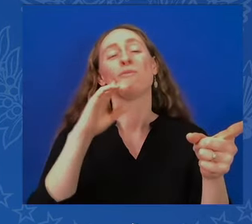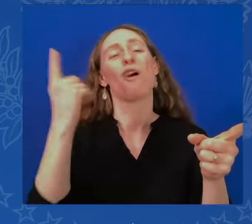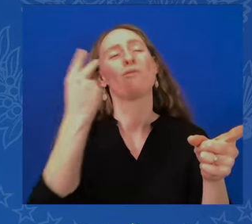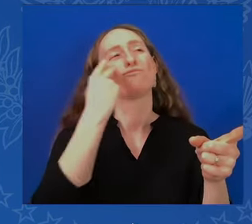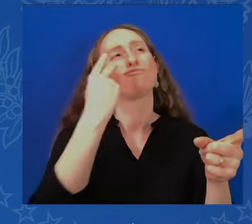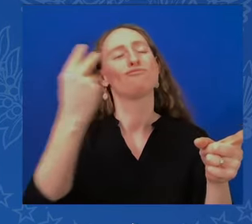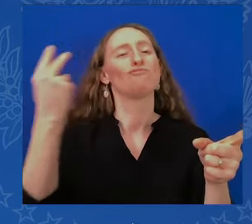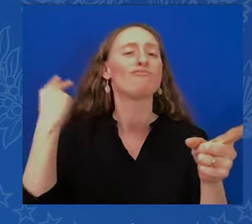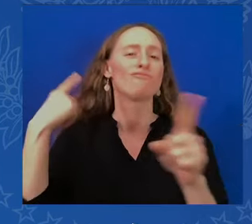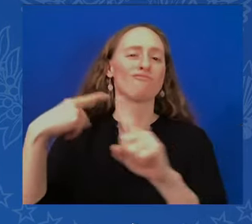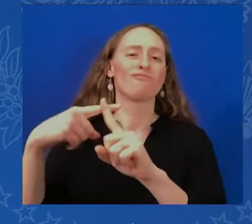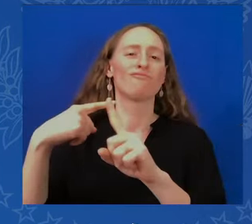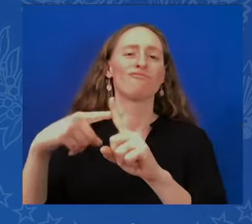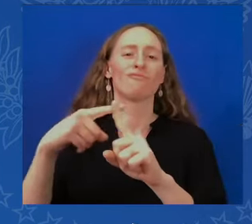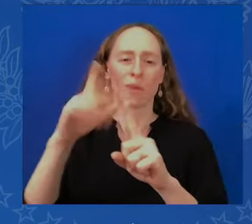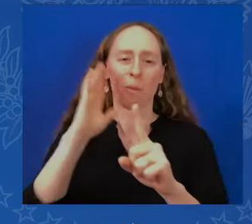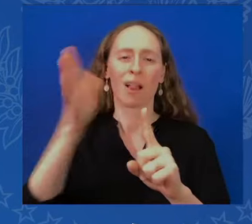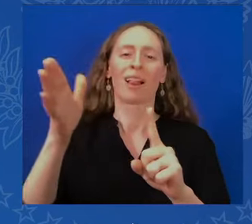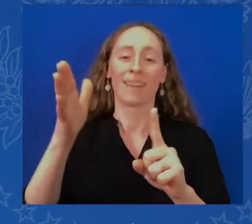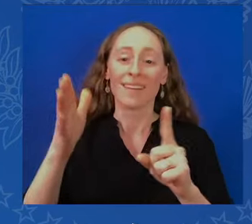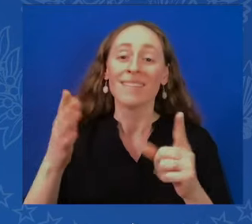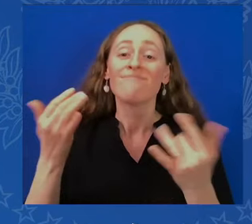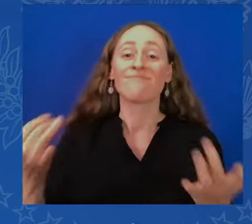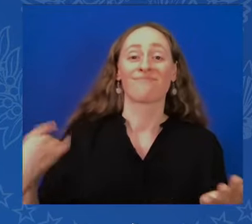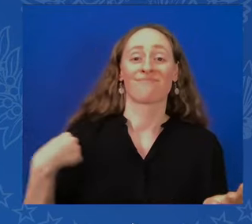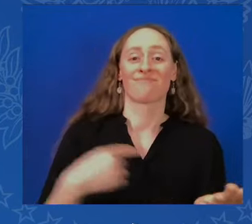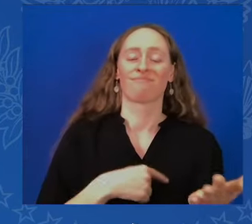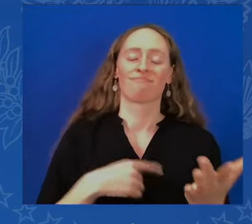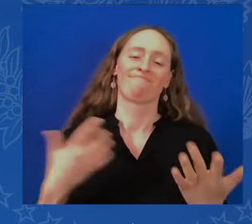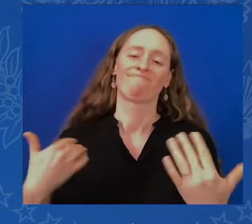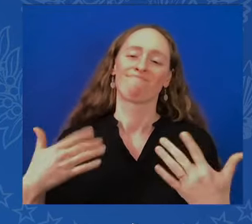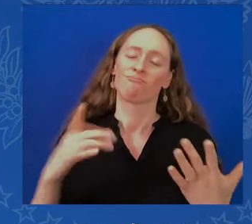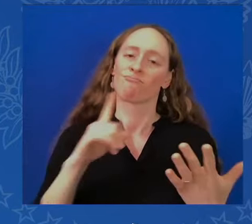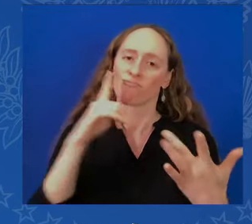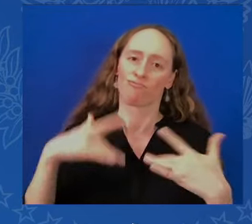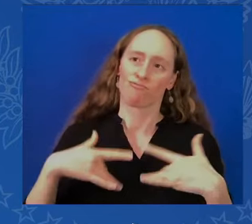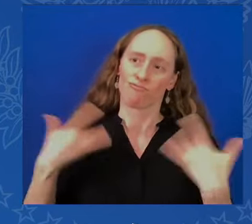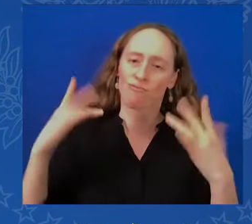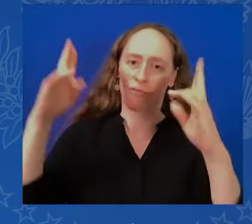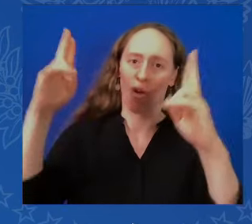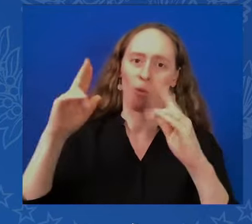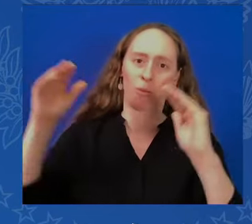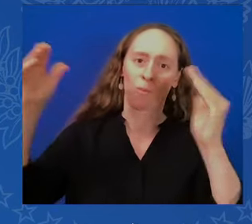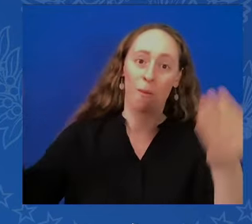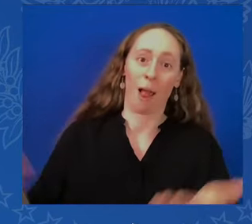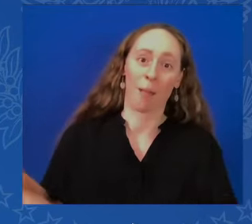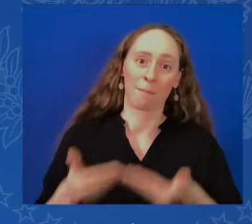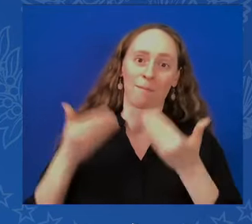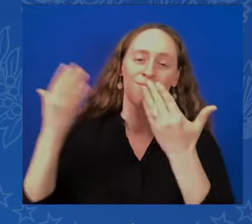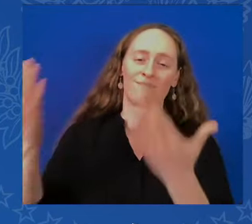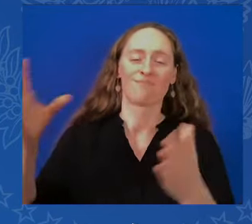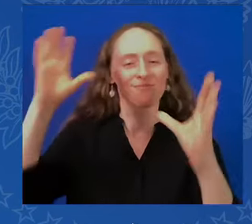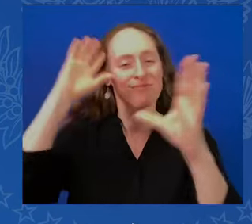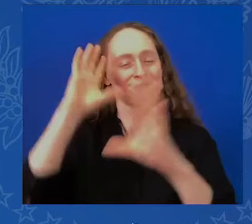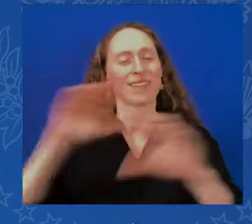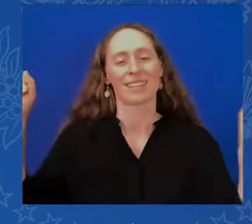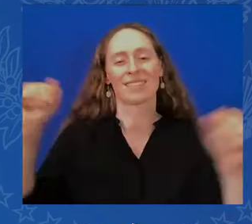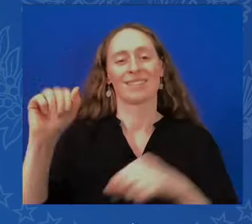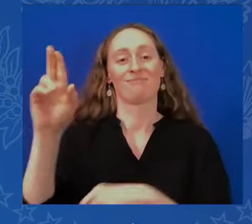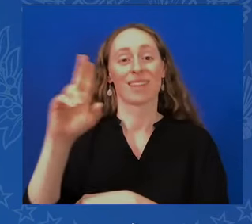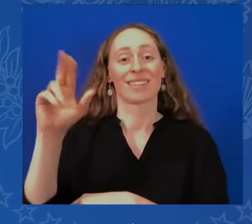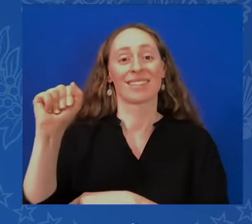United States to one of the most important cities in the United States. Ladies and gentlemen,